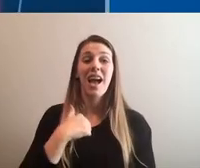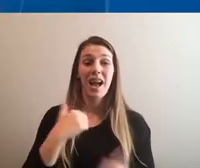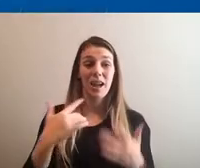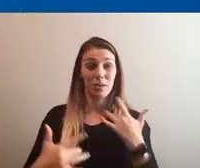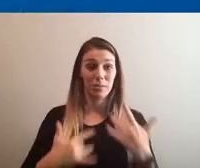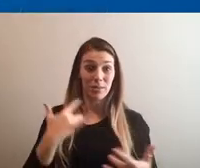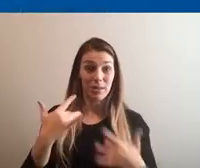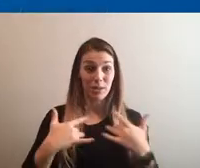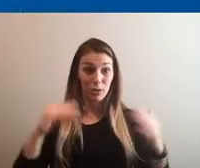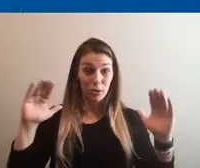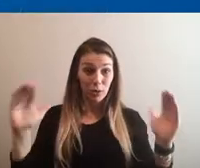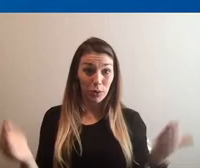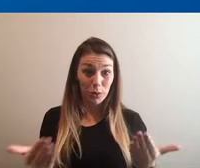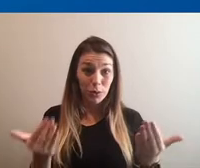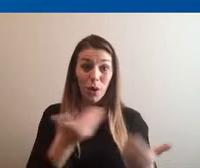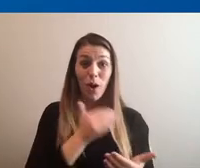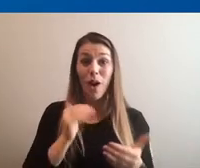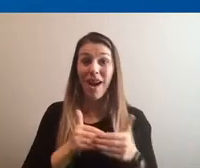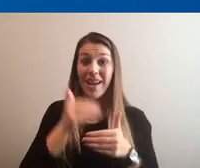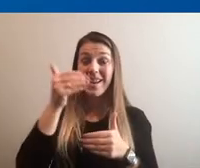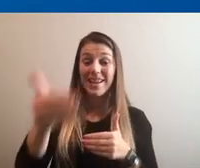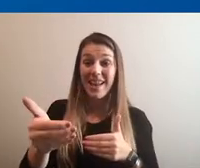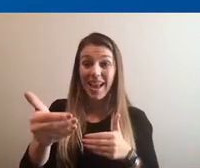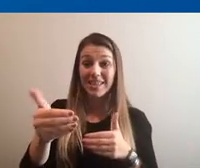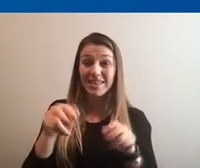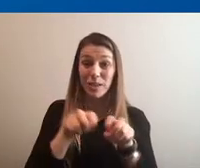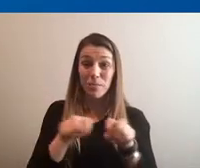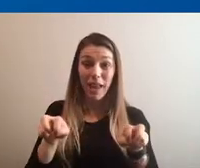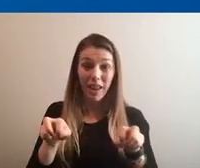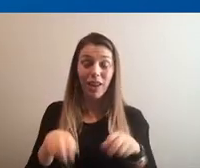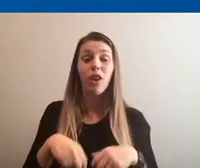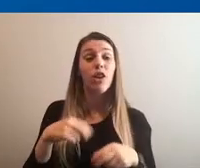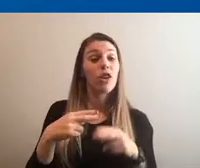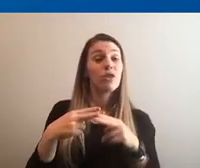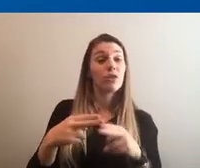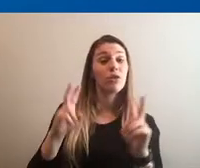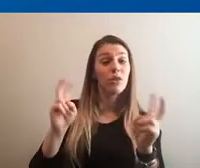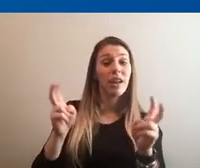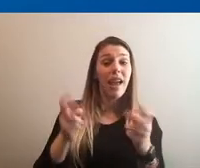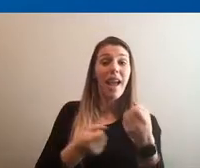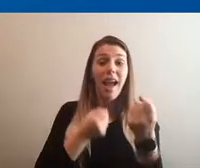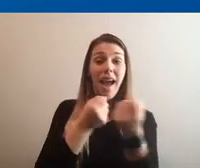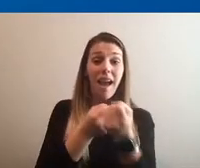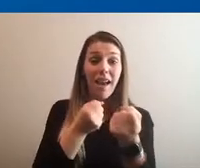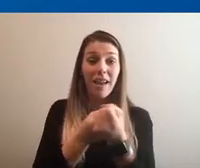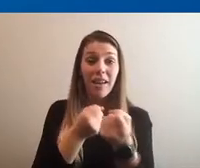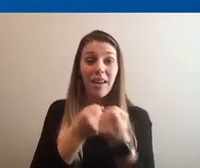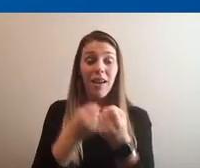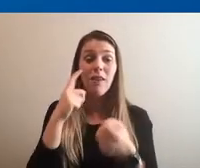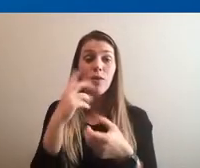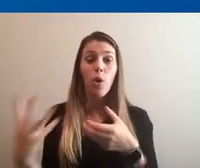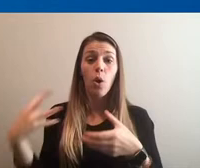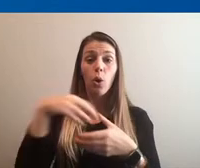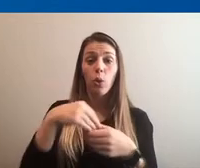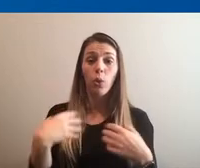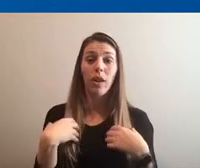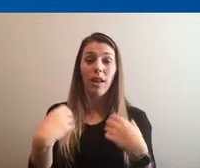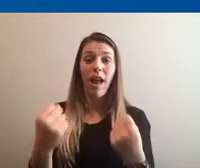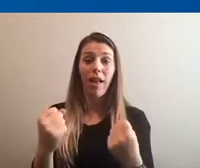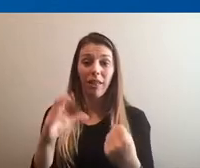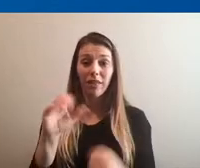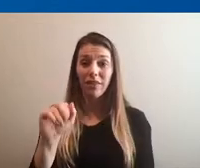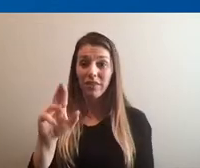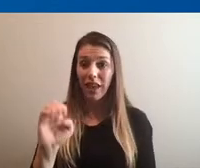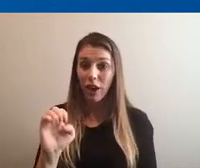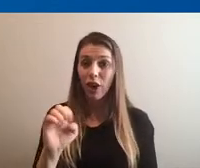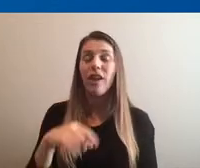to introduce our next panel. It's called Advocating for Inclusive Healthcare. This